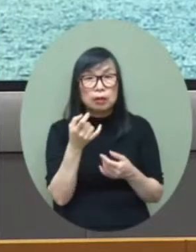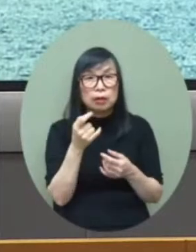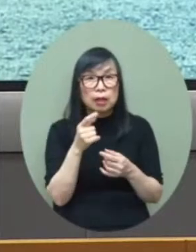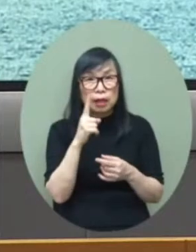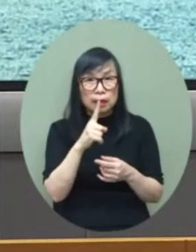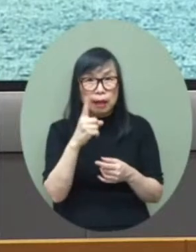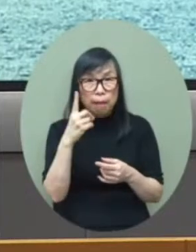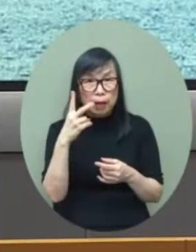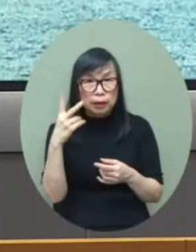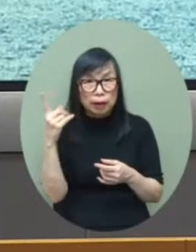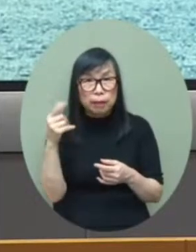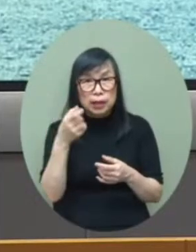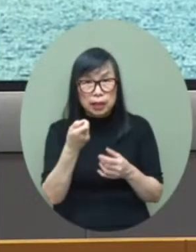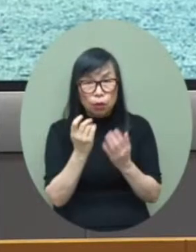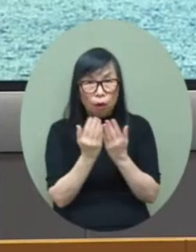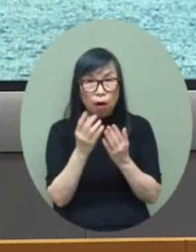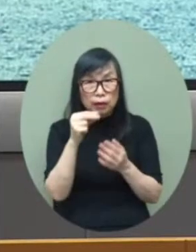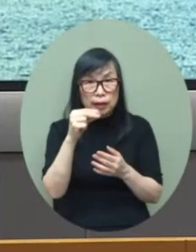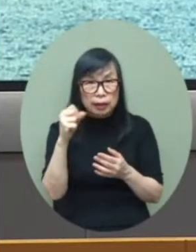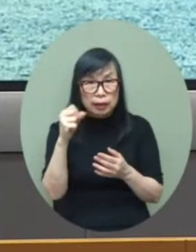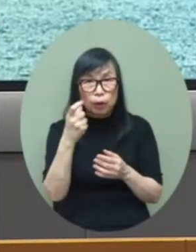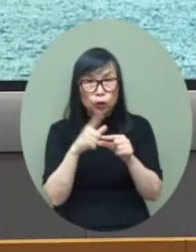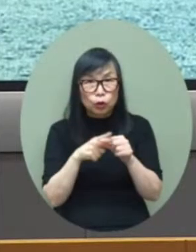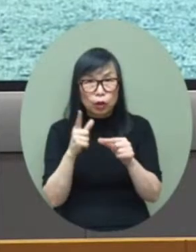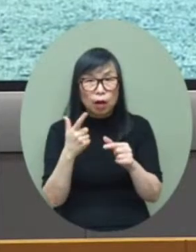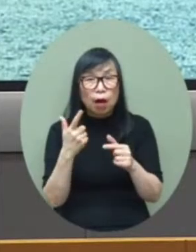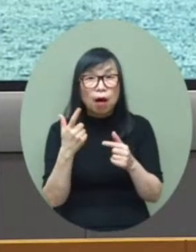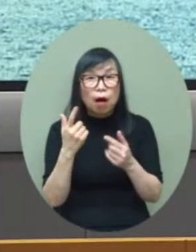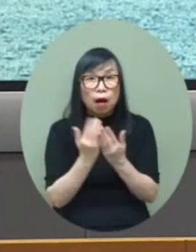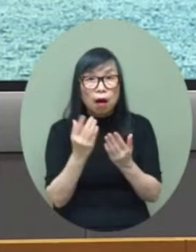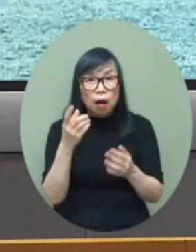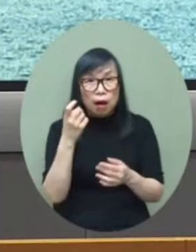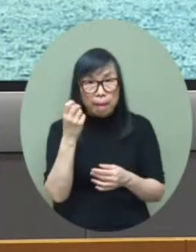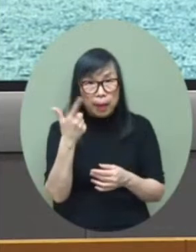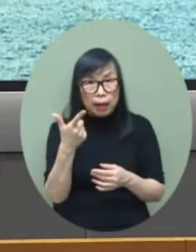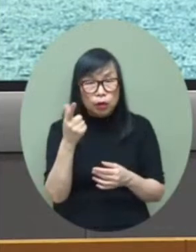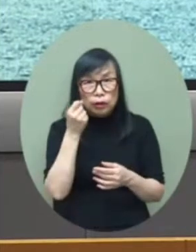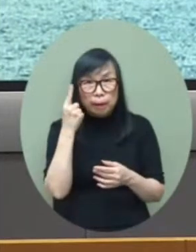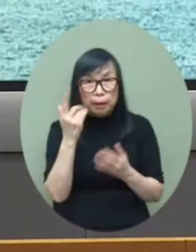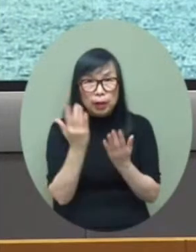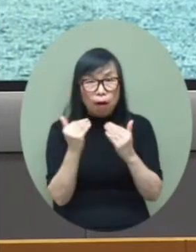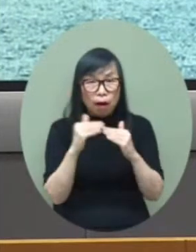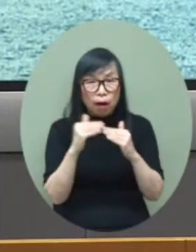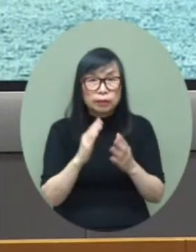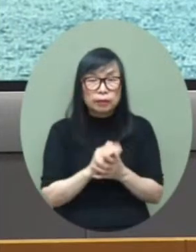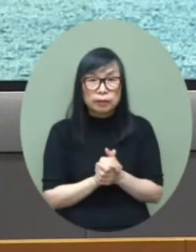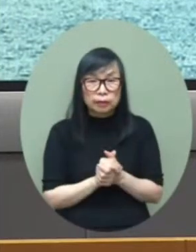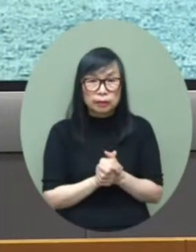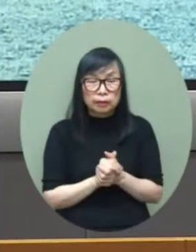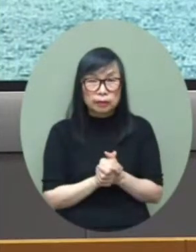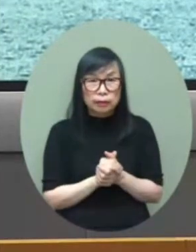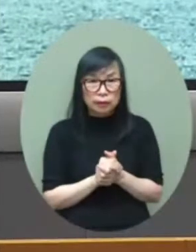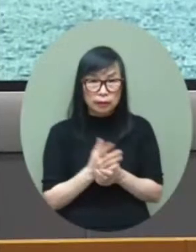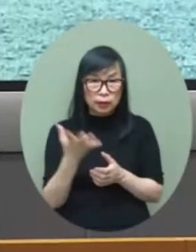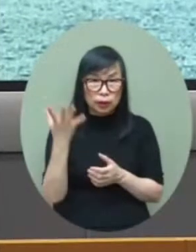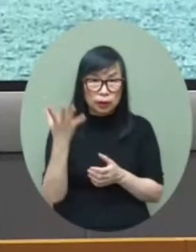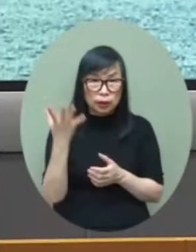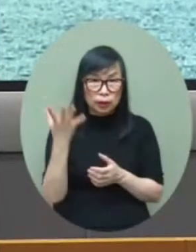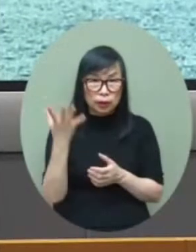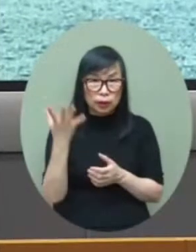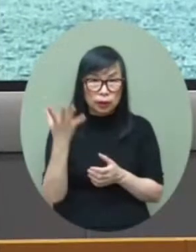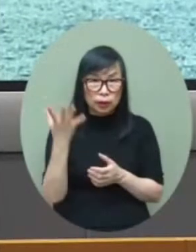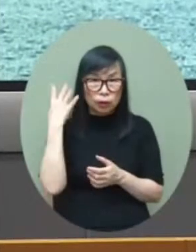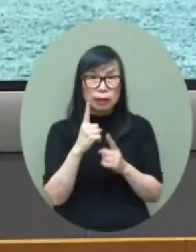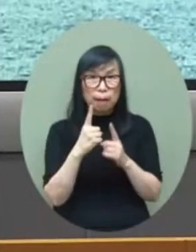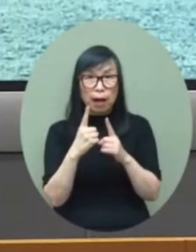There are 58 kindergartens, 122 primary schools, 76 secondary schools, and